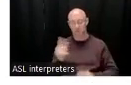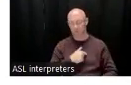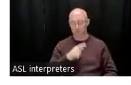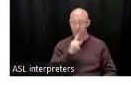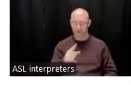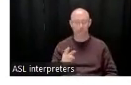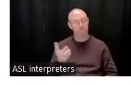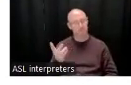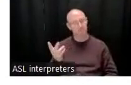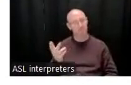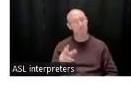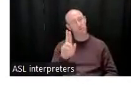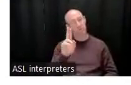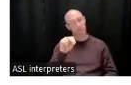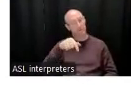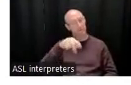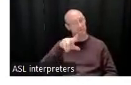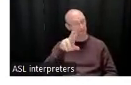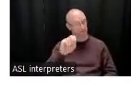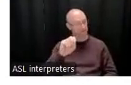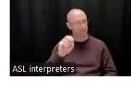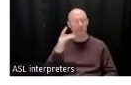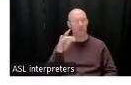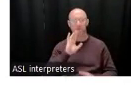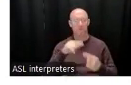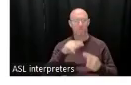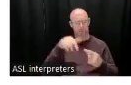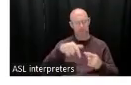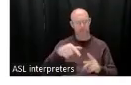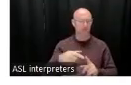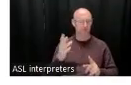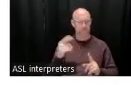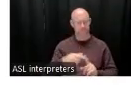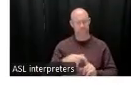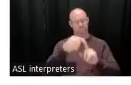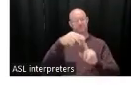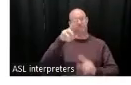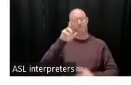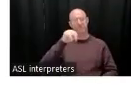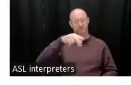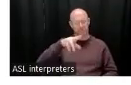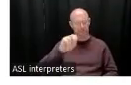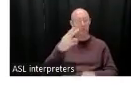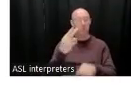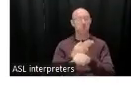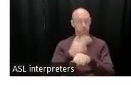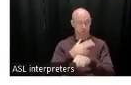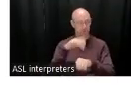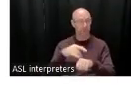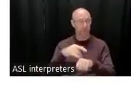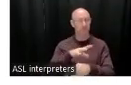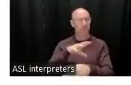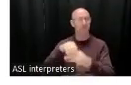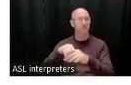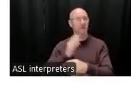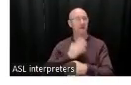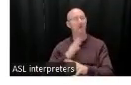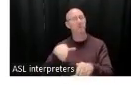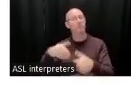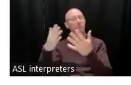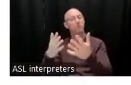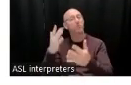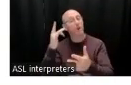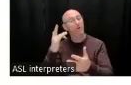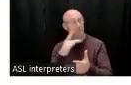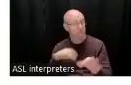by definition unique. So how can we talk about that uniqueness, and how can we leverage that uniqueness in our proposals, and why does it matter?